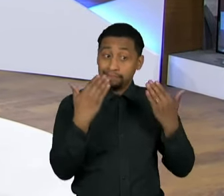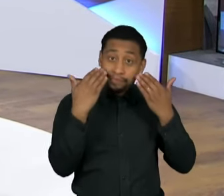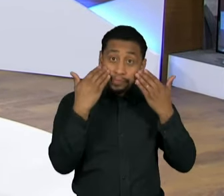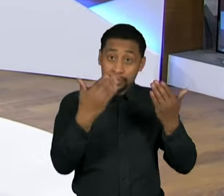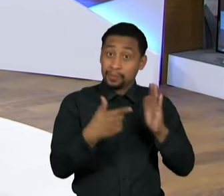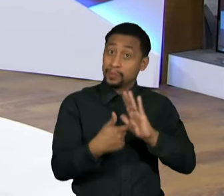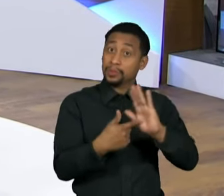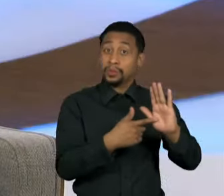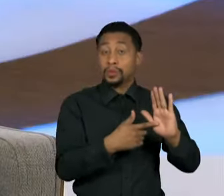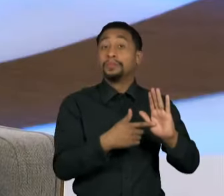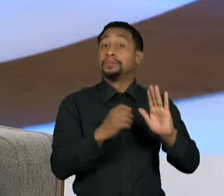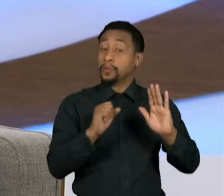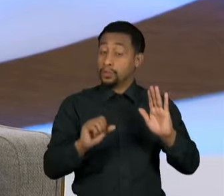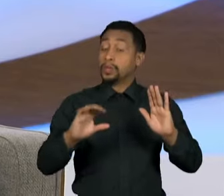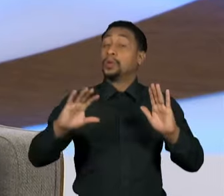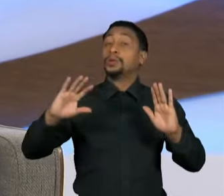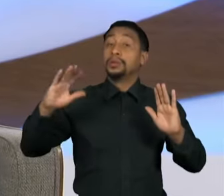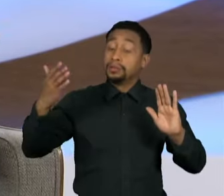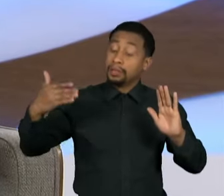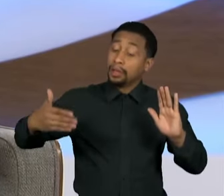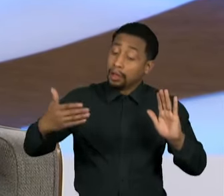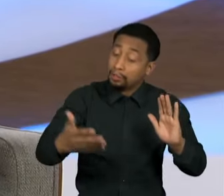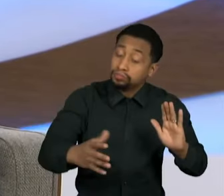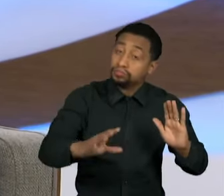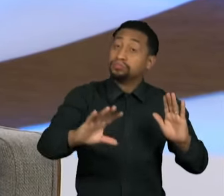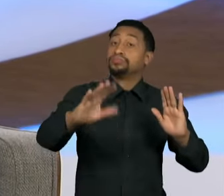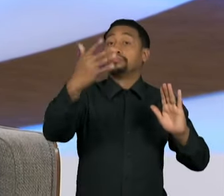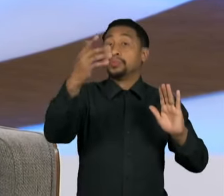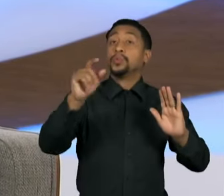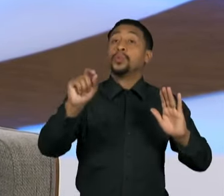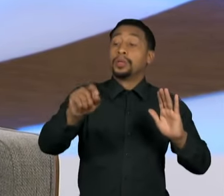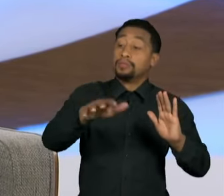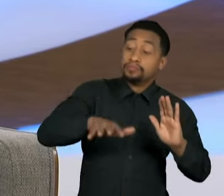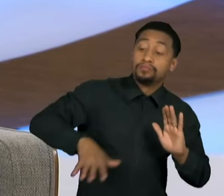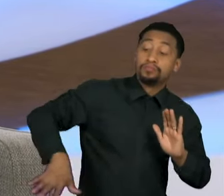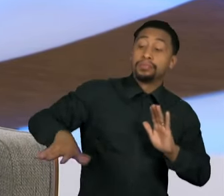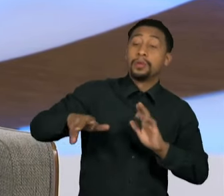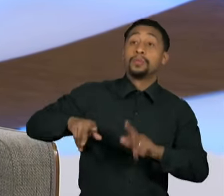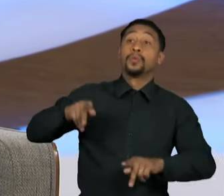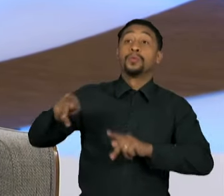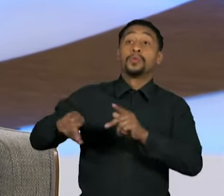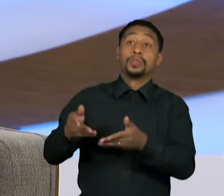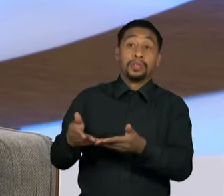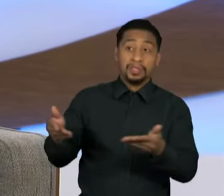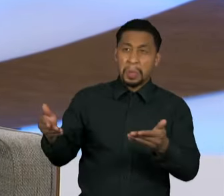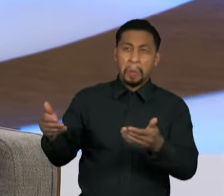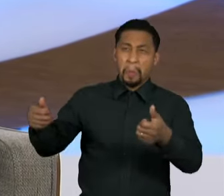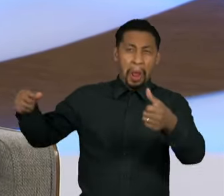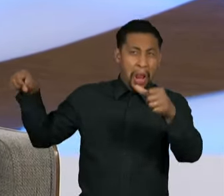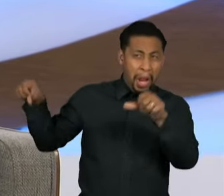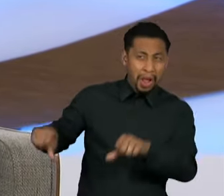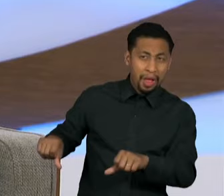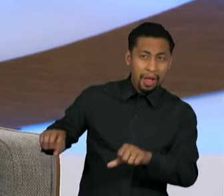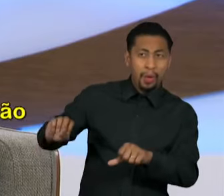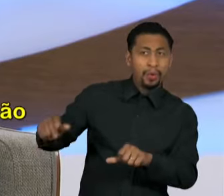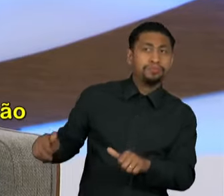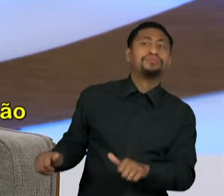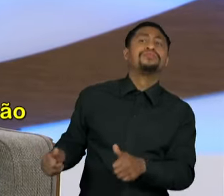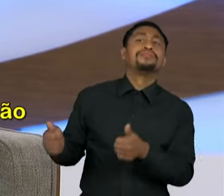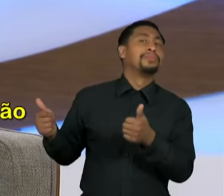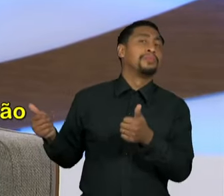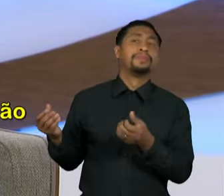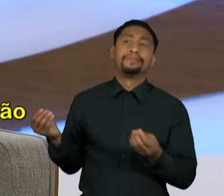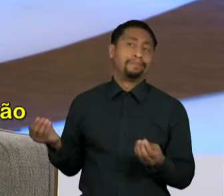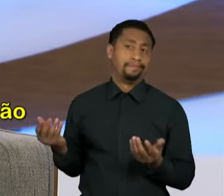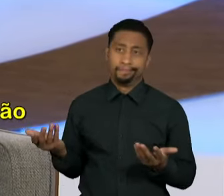we notice if norms of civic virtue have been eroded. I think we need, I don't